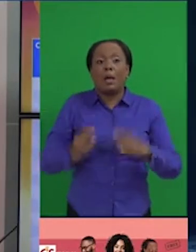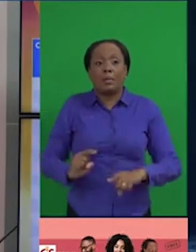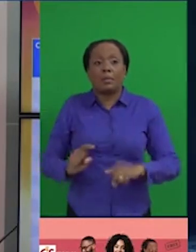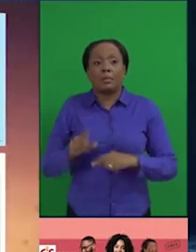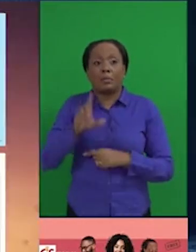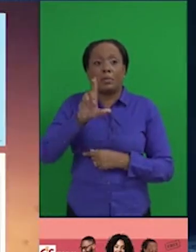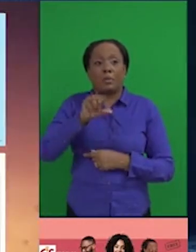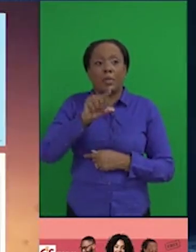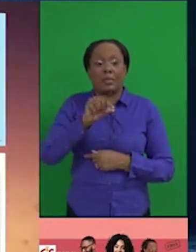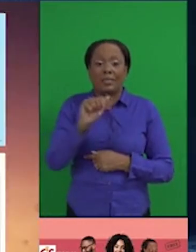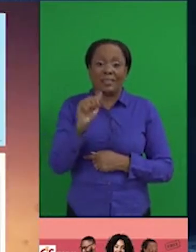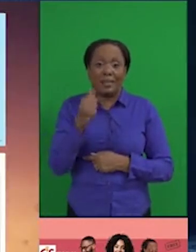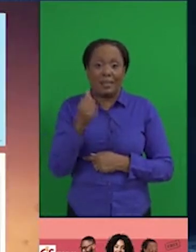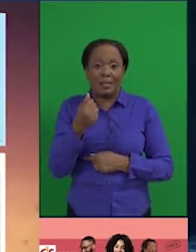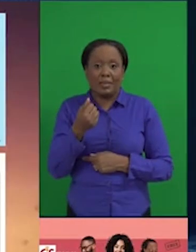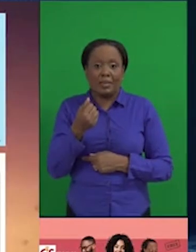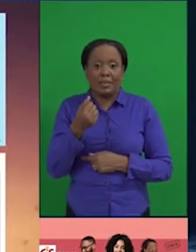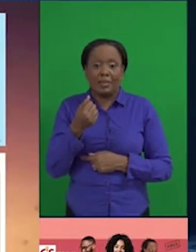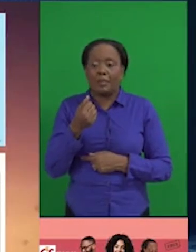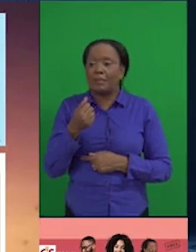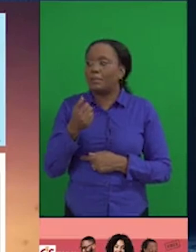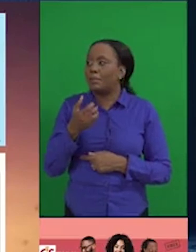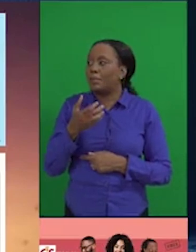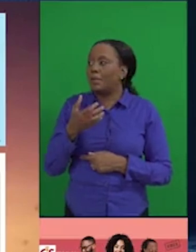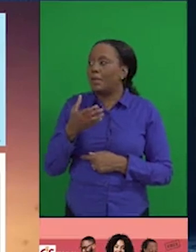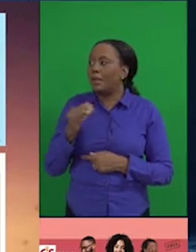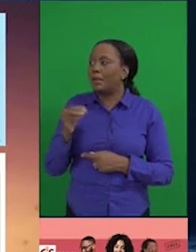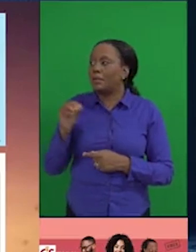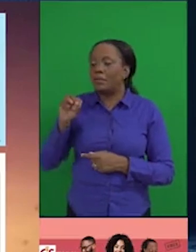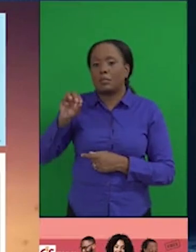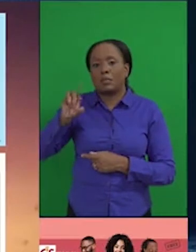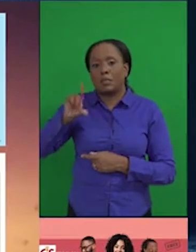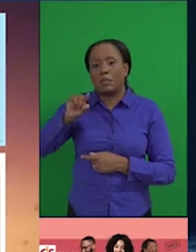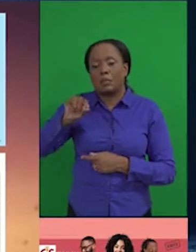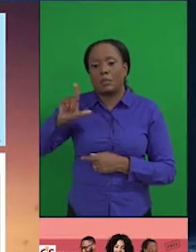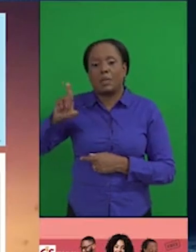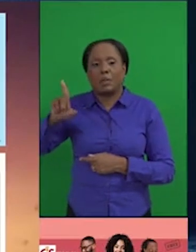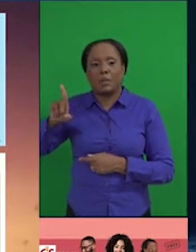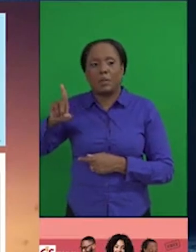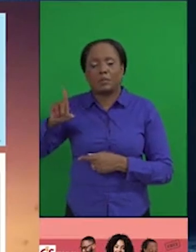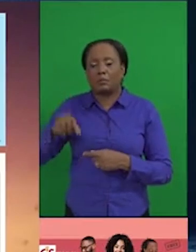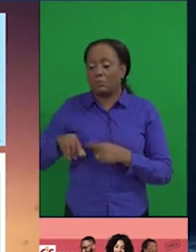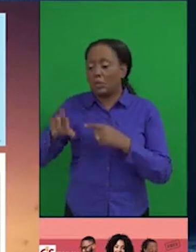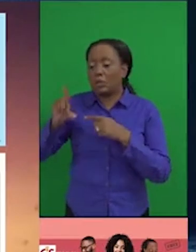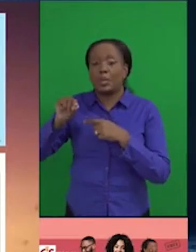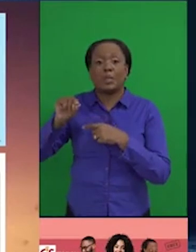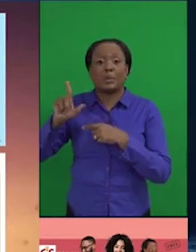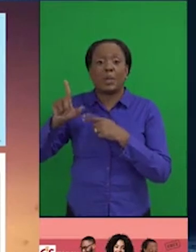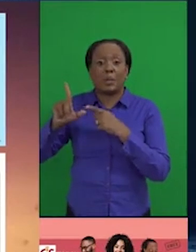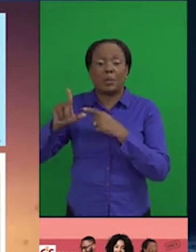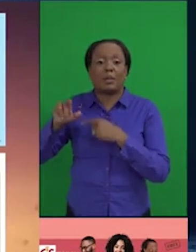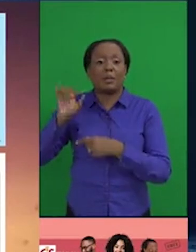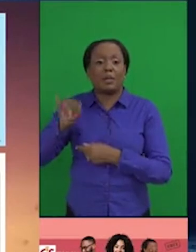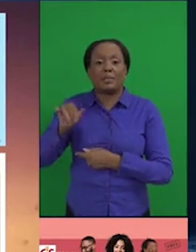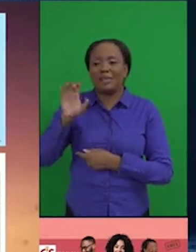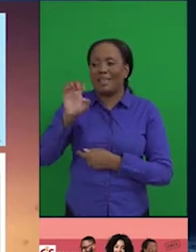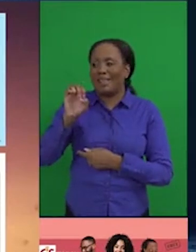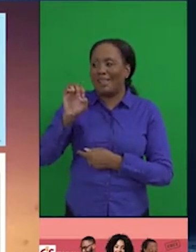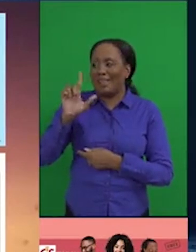2010 and if we include ELSA last year, 2021. That now makes seven if we count ELSA.